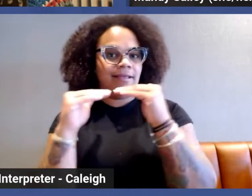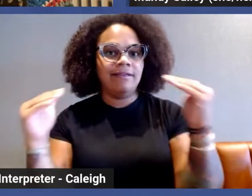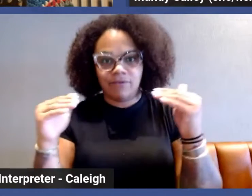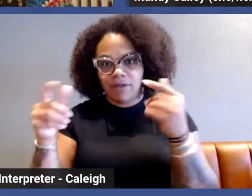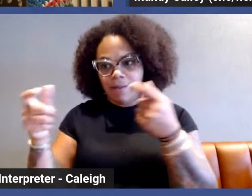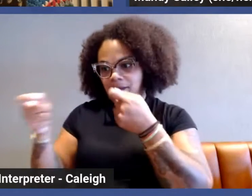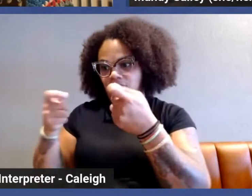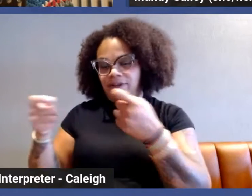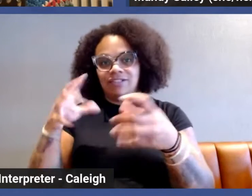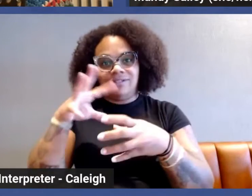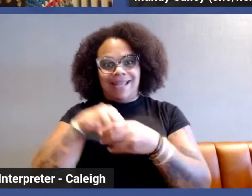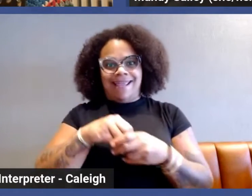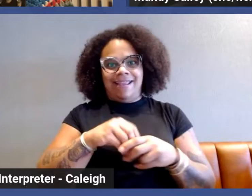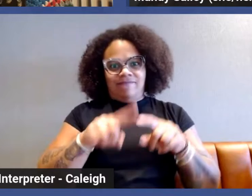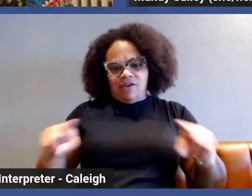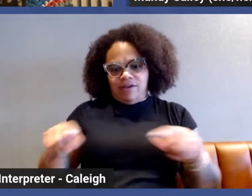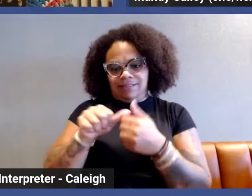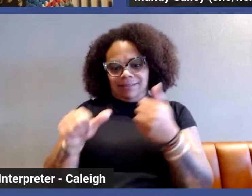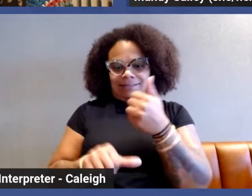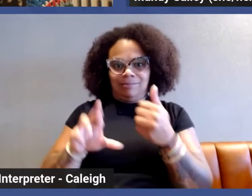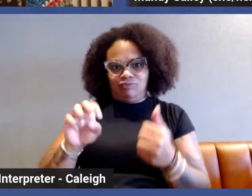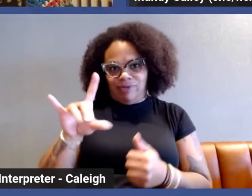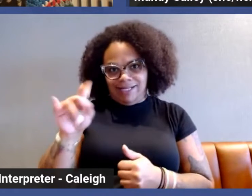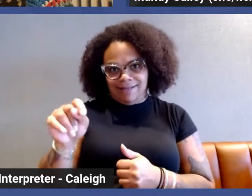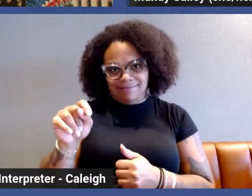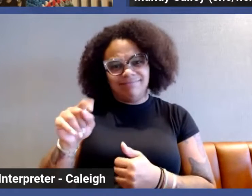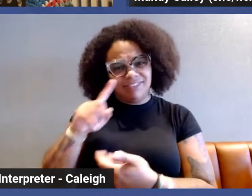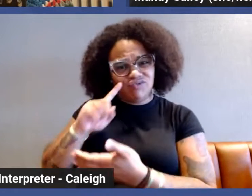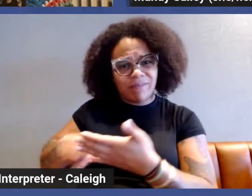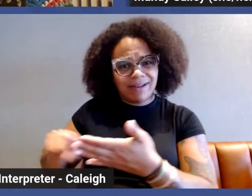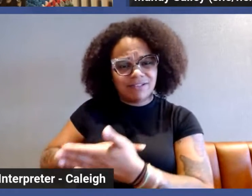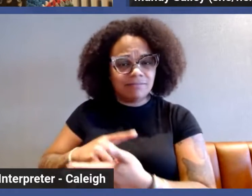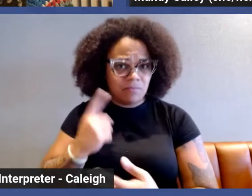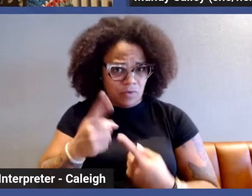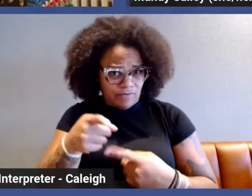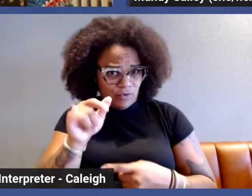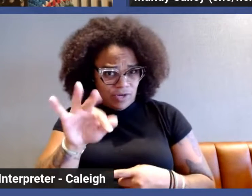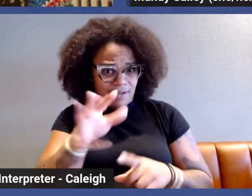discrimination. And so I wonder if you could speak to that a little bit about what your findings were.